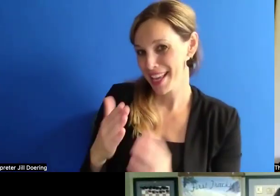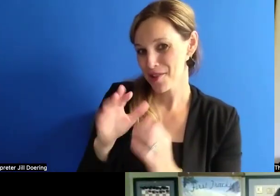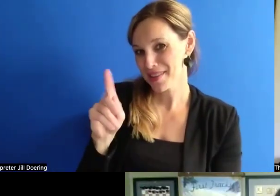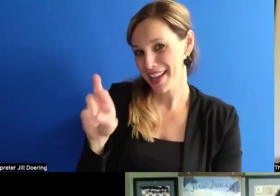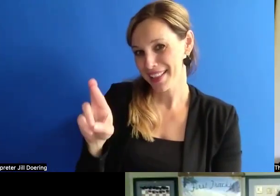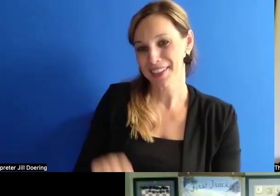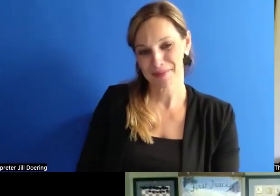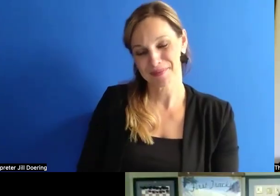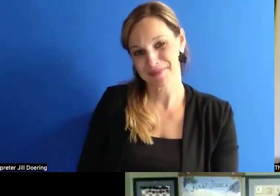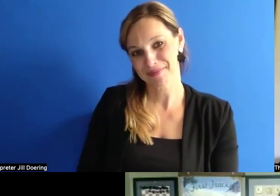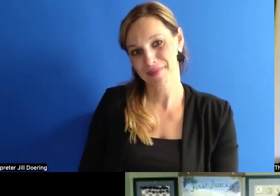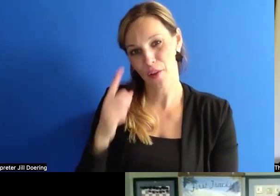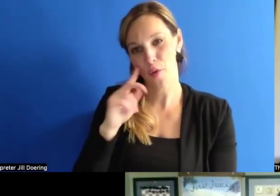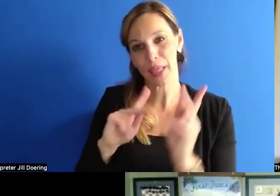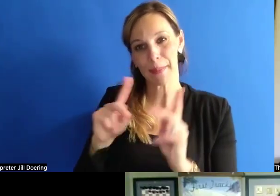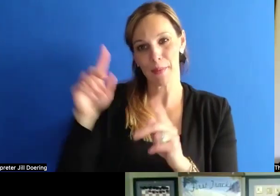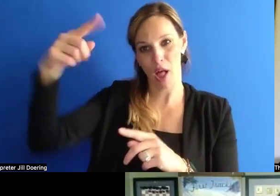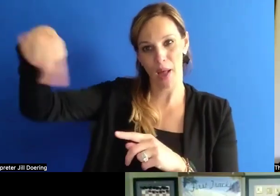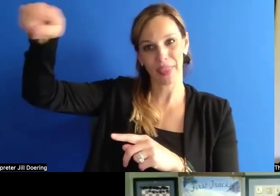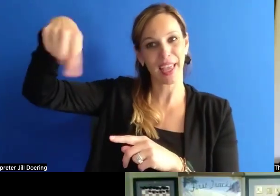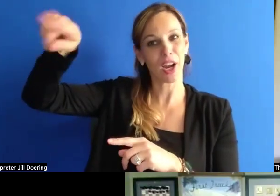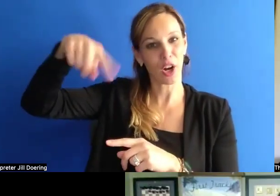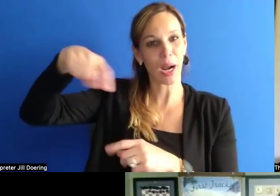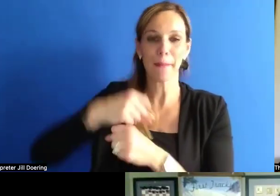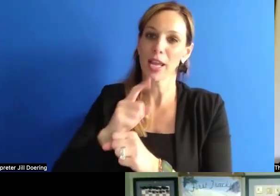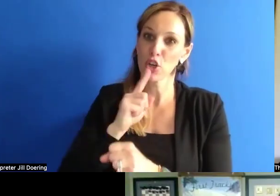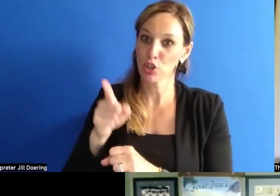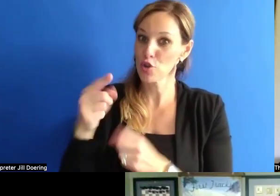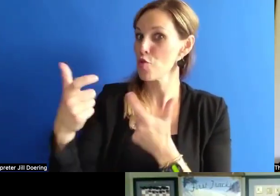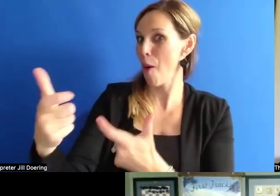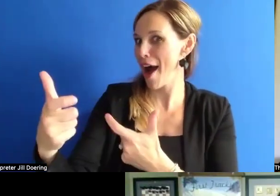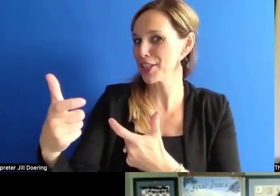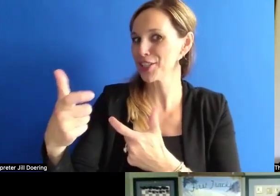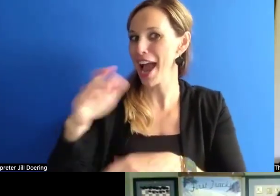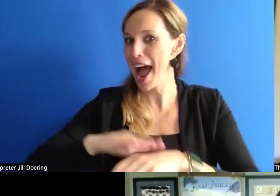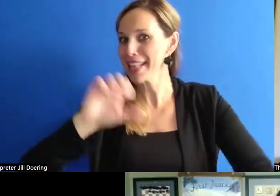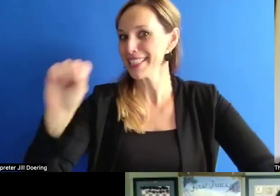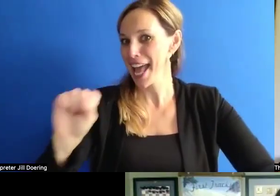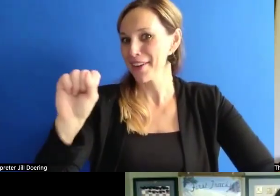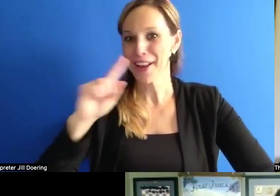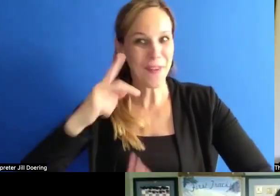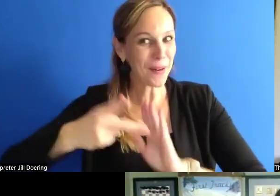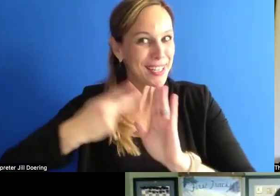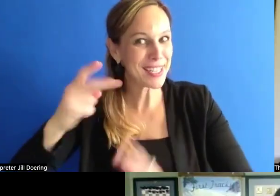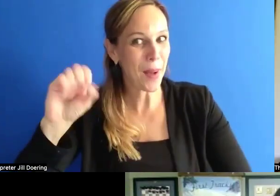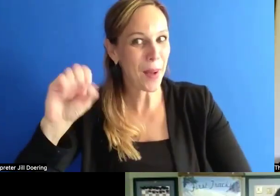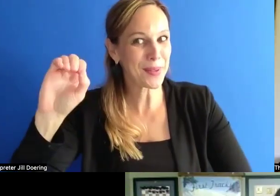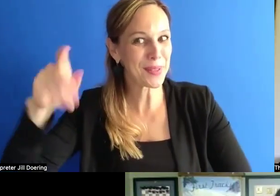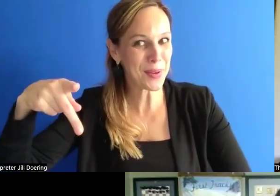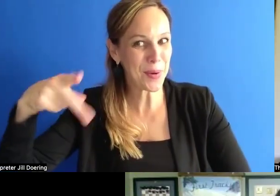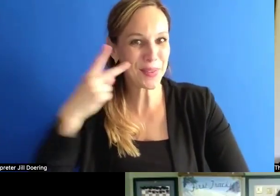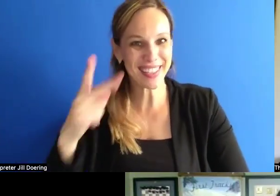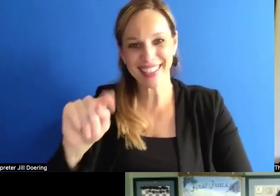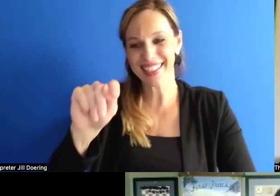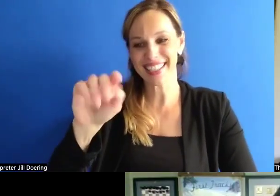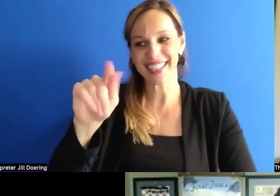and for those people out there, make sure you tune in on Saturday morning for Double Scoop and to see how Taylor